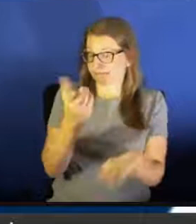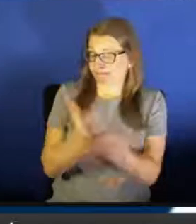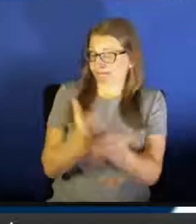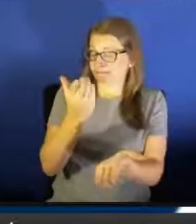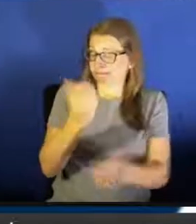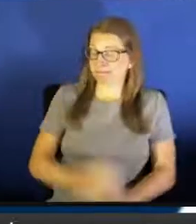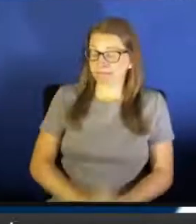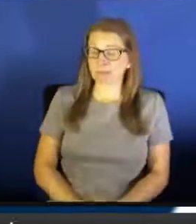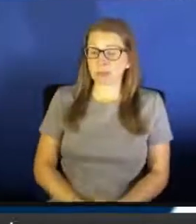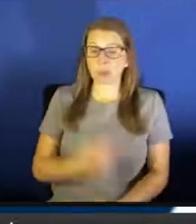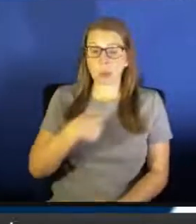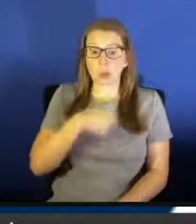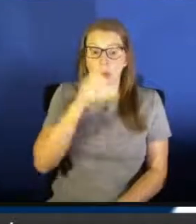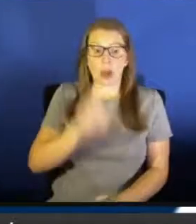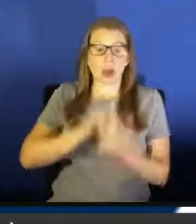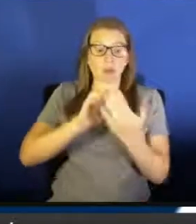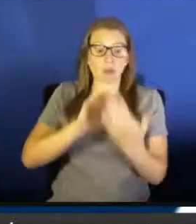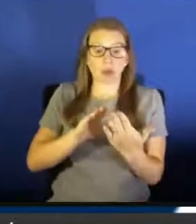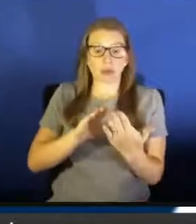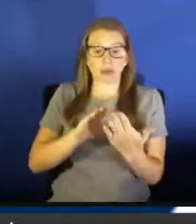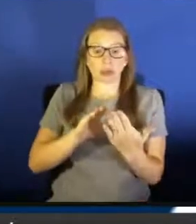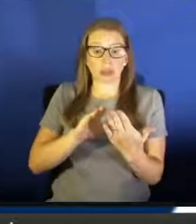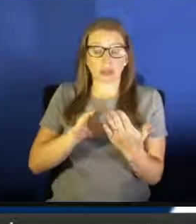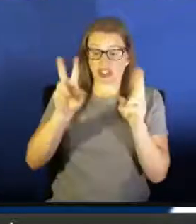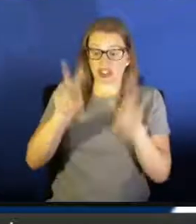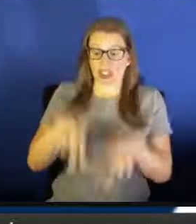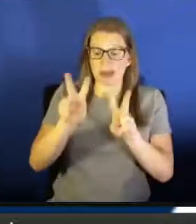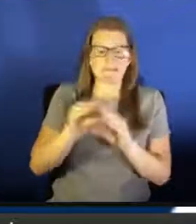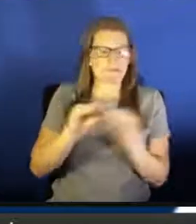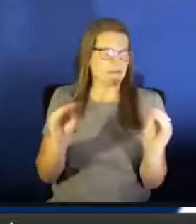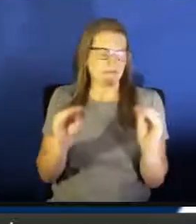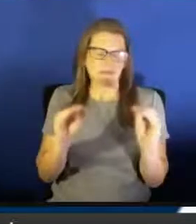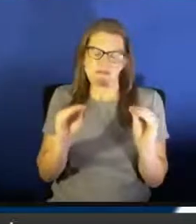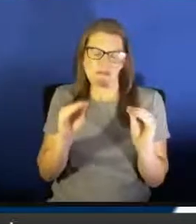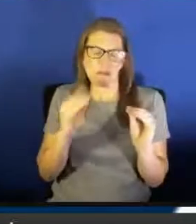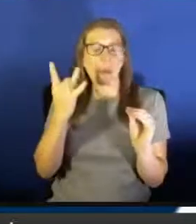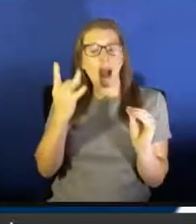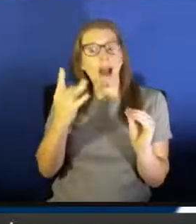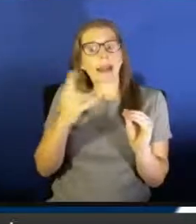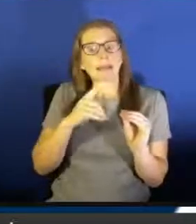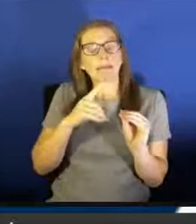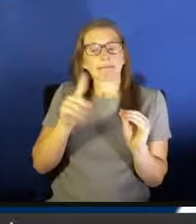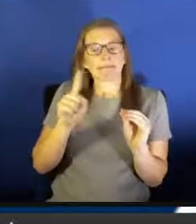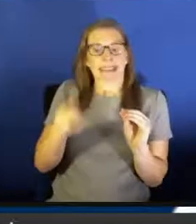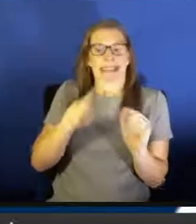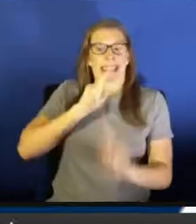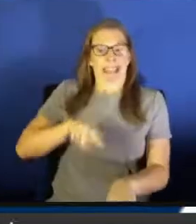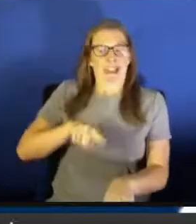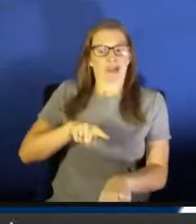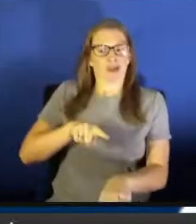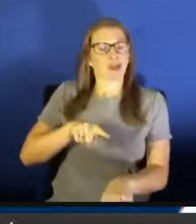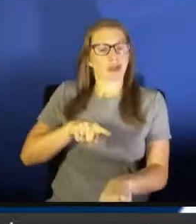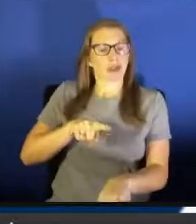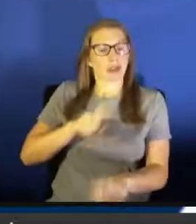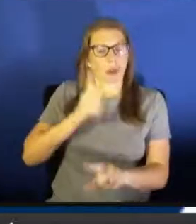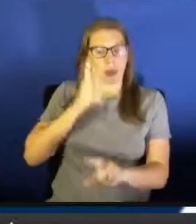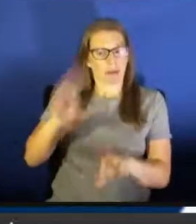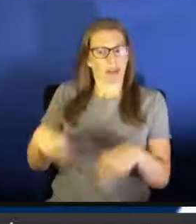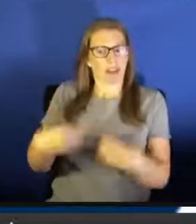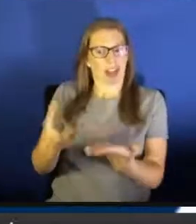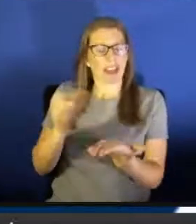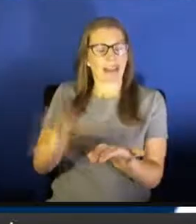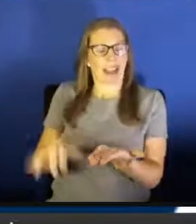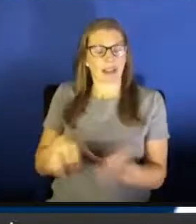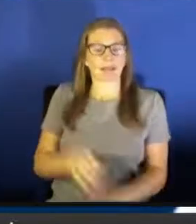will approach them in a non-judgmental way to get them the answers that they need and that they deserve. And certainly screening is